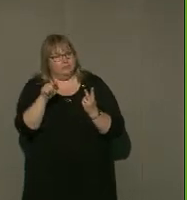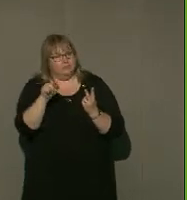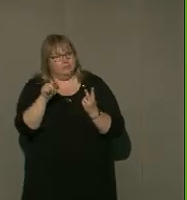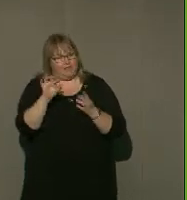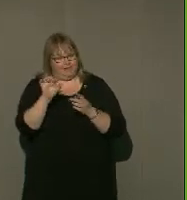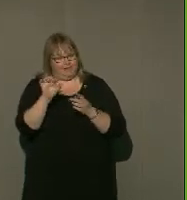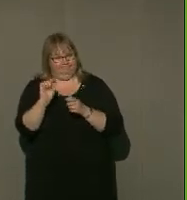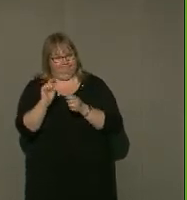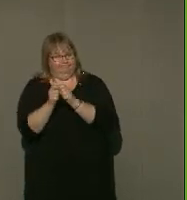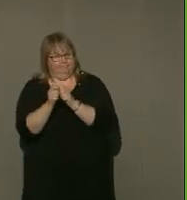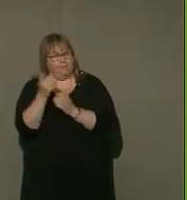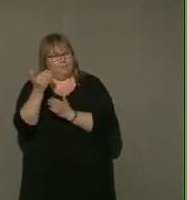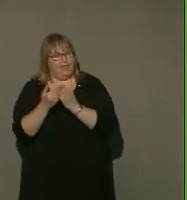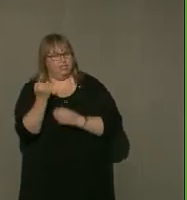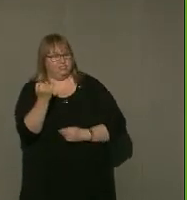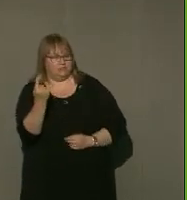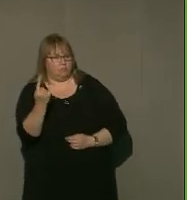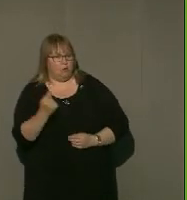Have you finished?